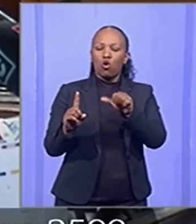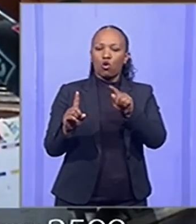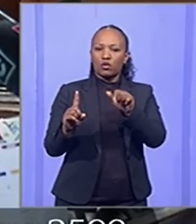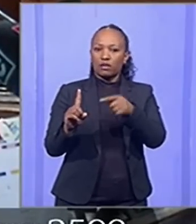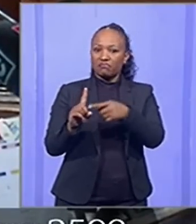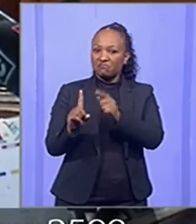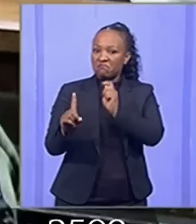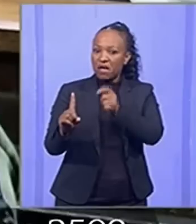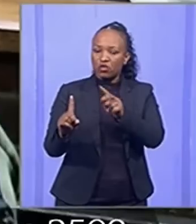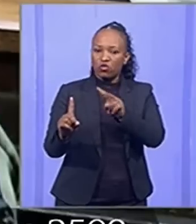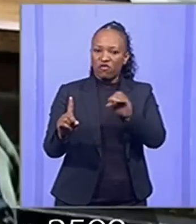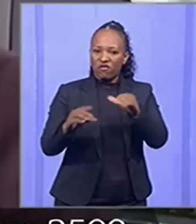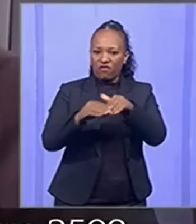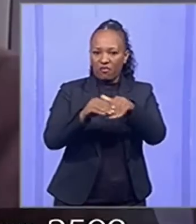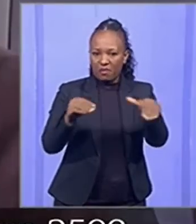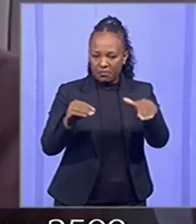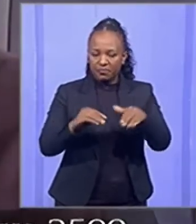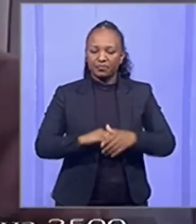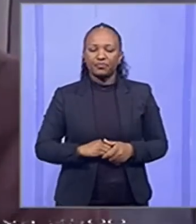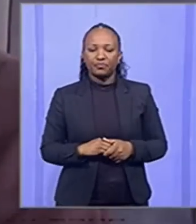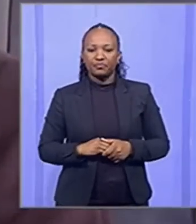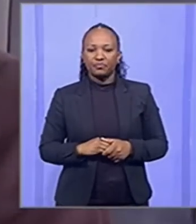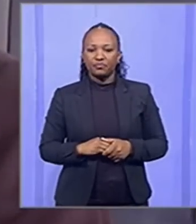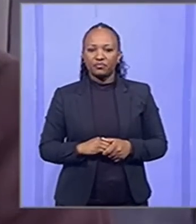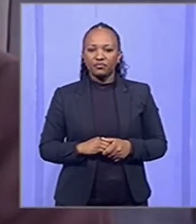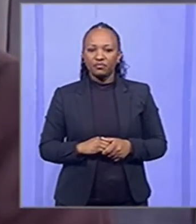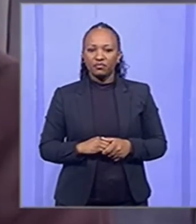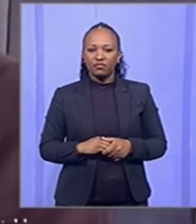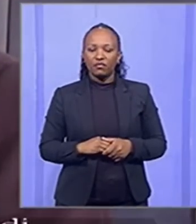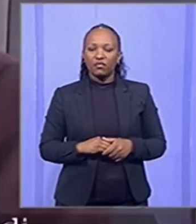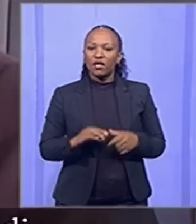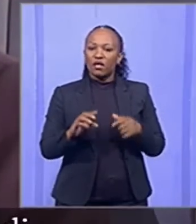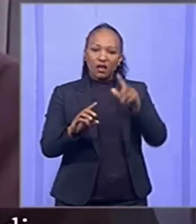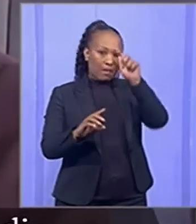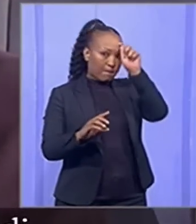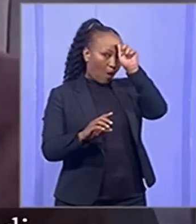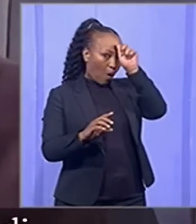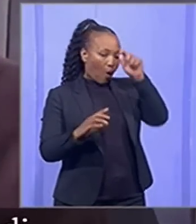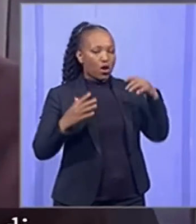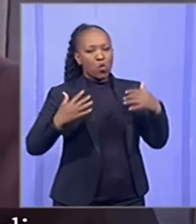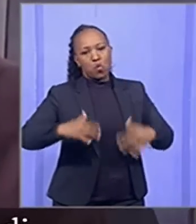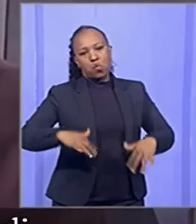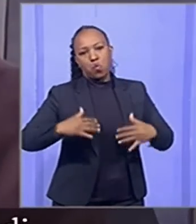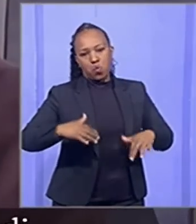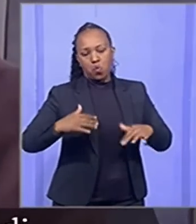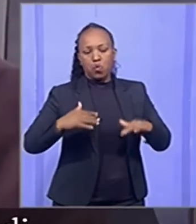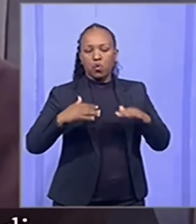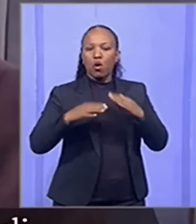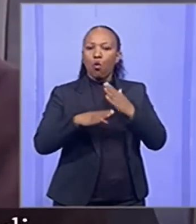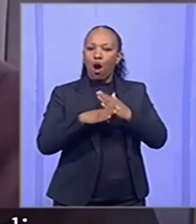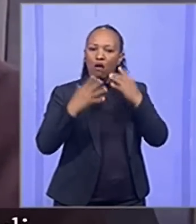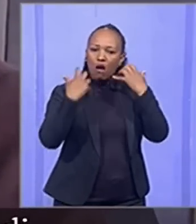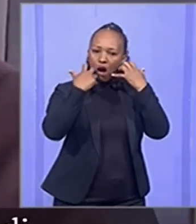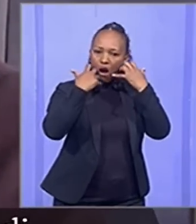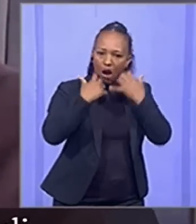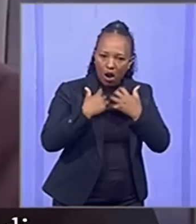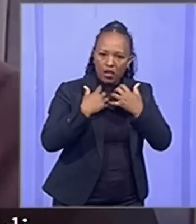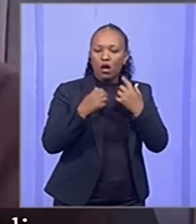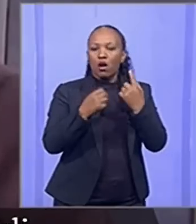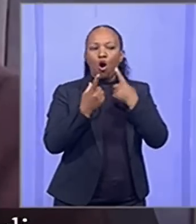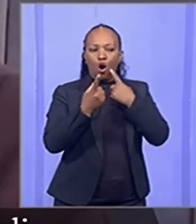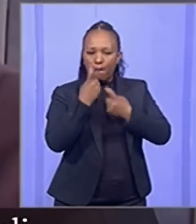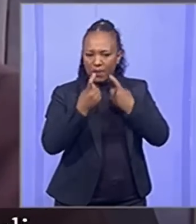1,500. The boy is brave. The boy is actually a hard worker. He will complain, but he will never stop training. He will never step down from training.